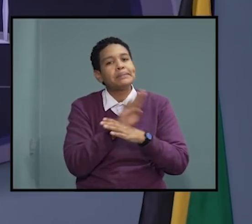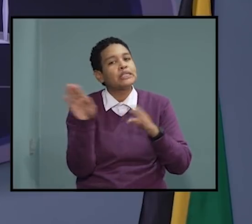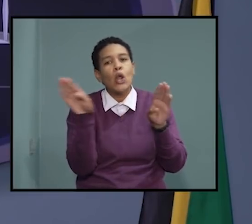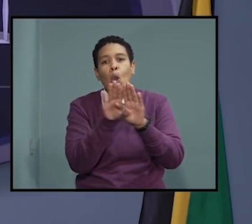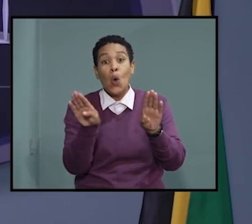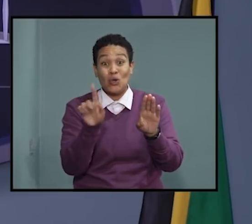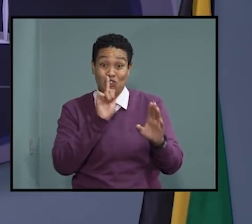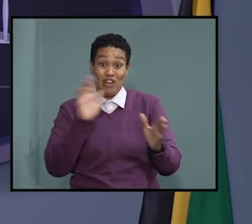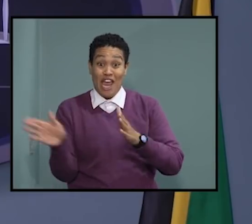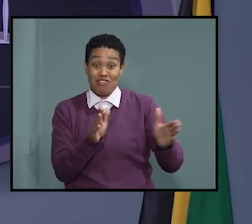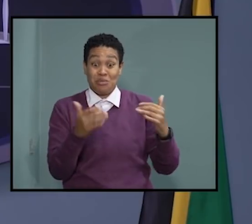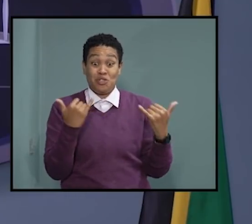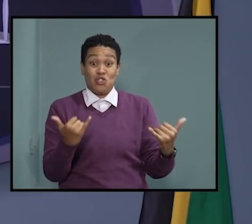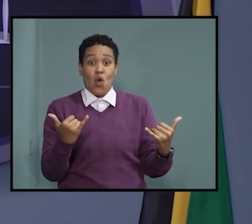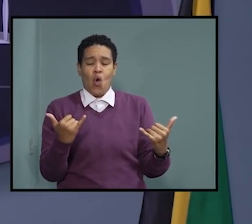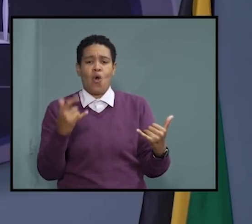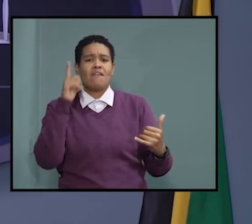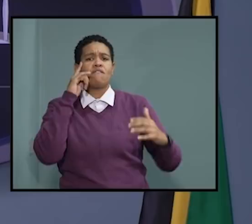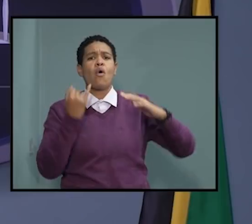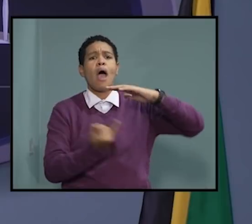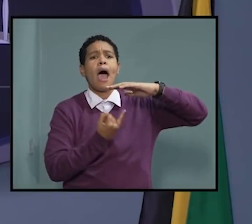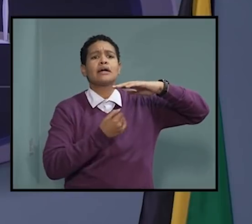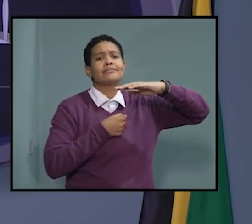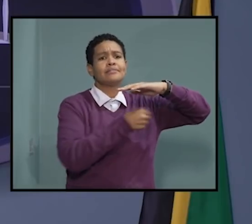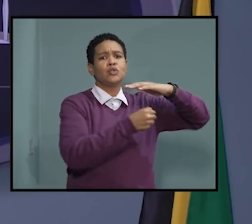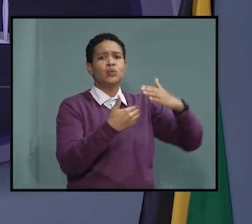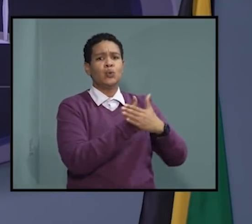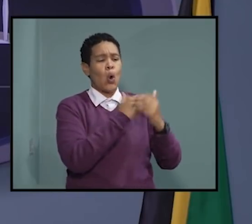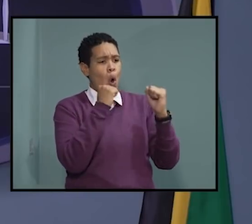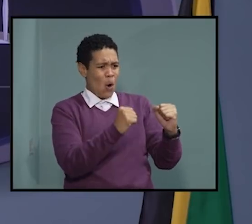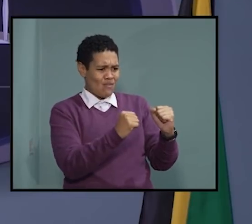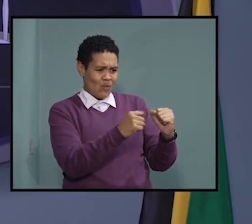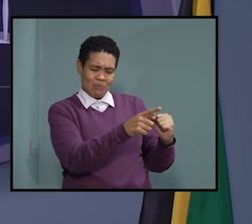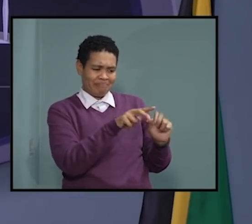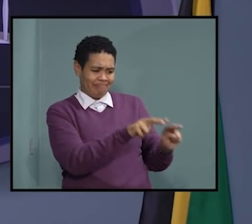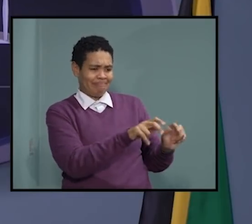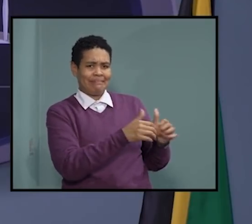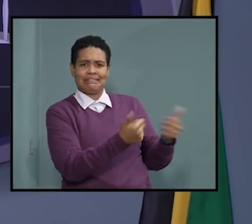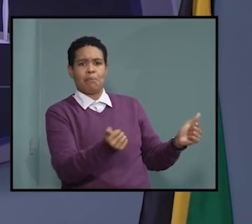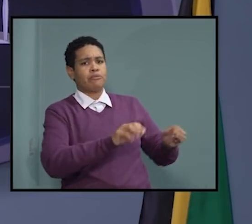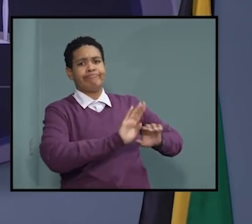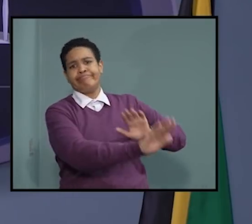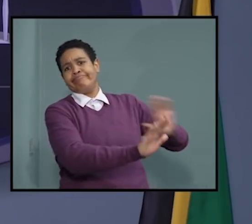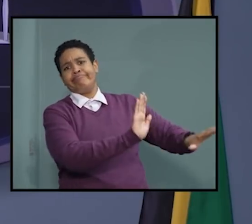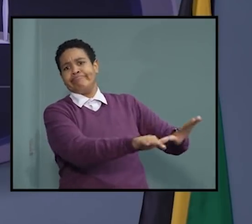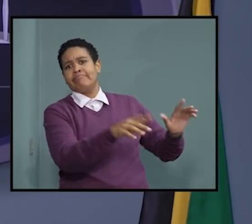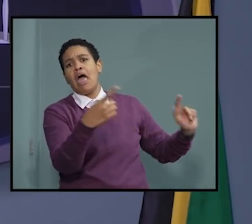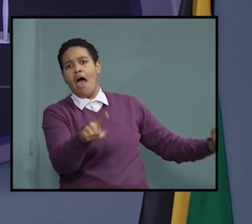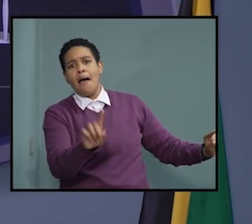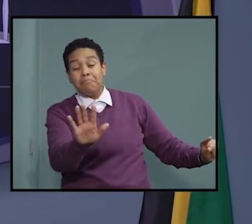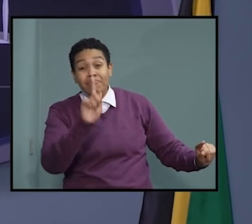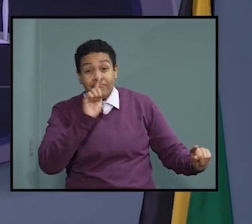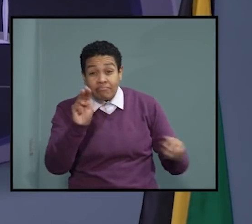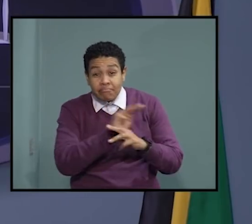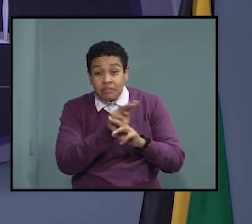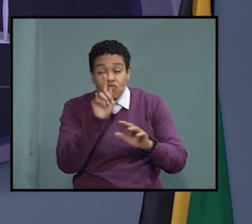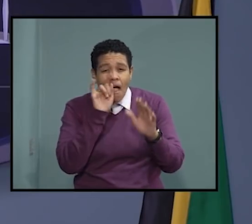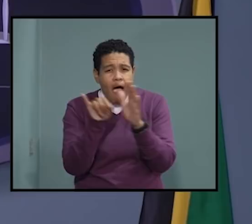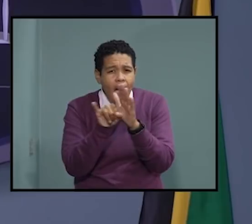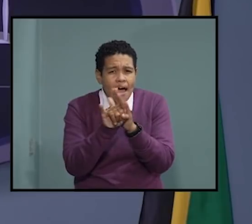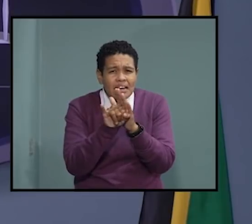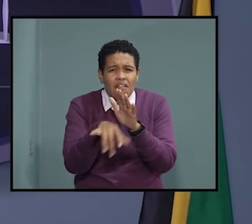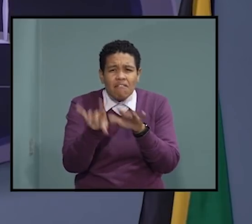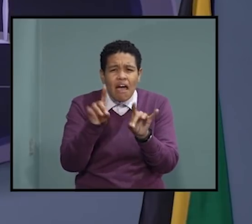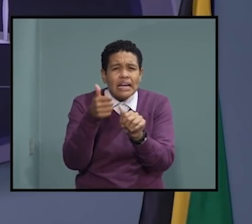Arrangements are now being made for the isolation of the newly confirmed cases. The ministry is also working diligently to identify